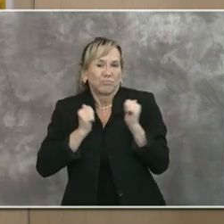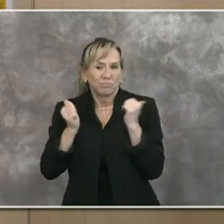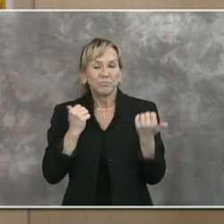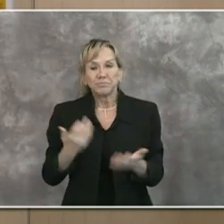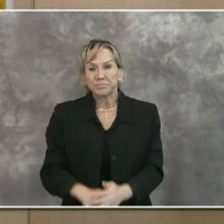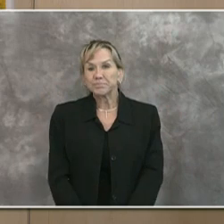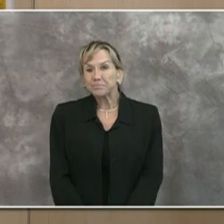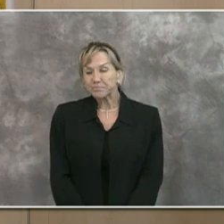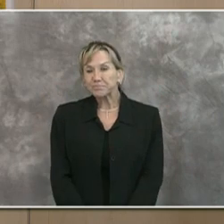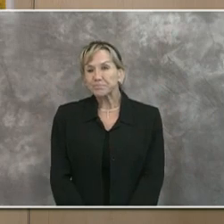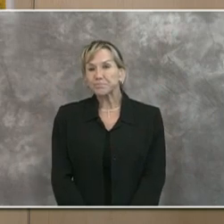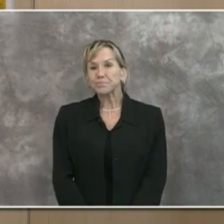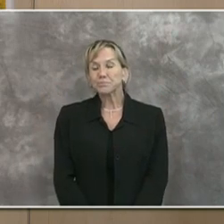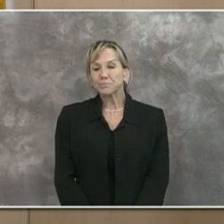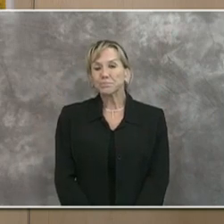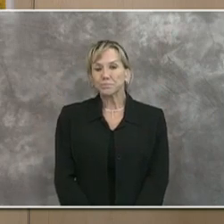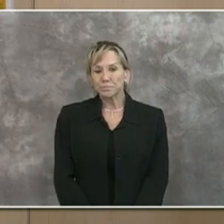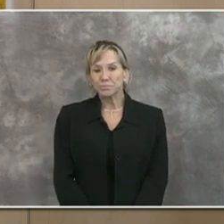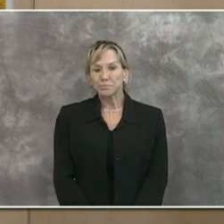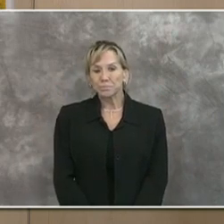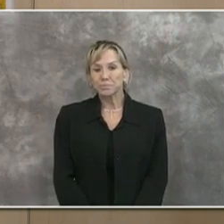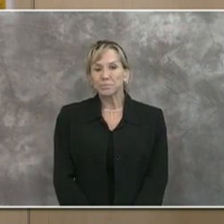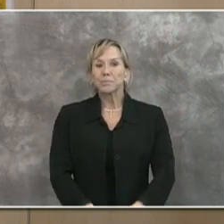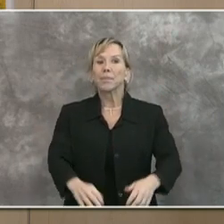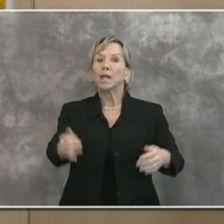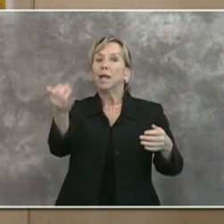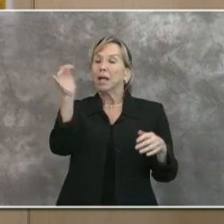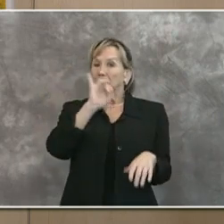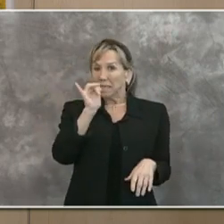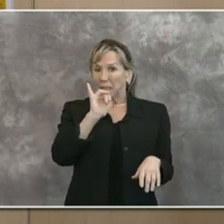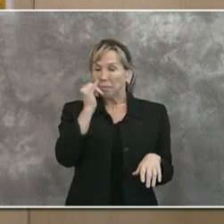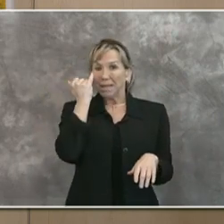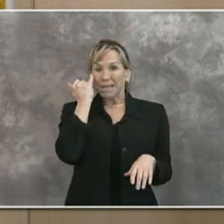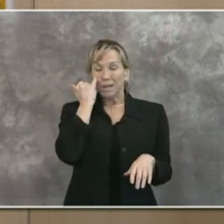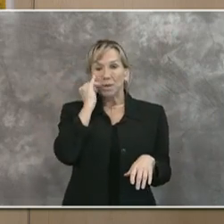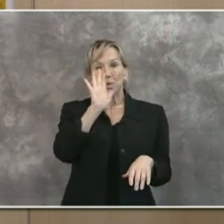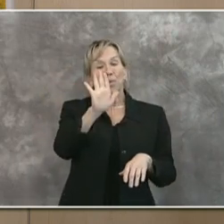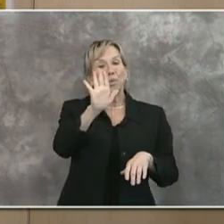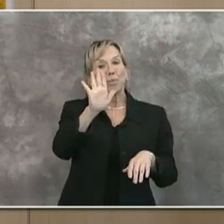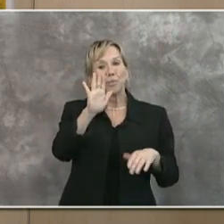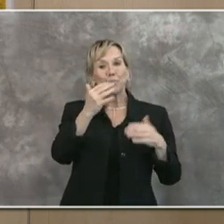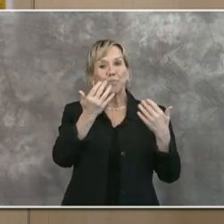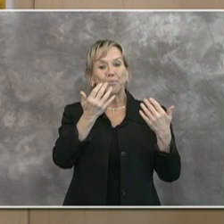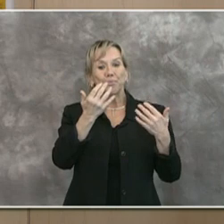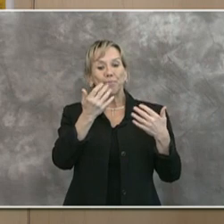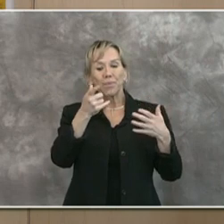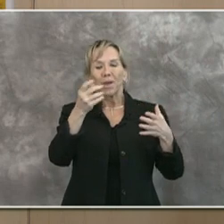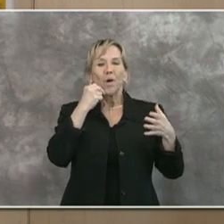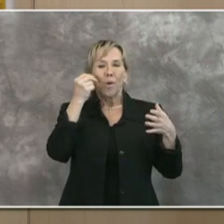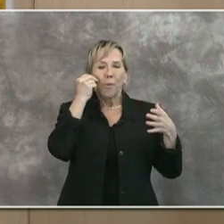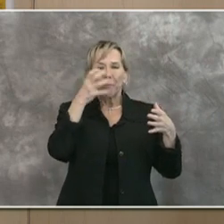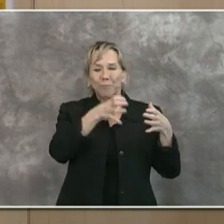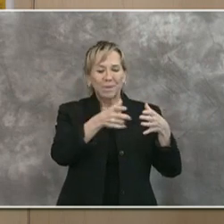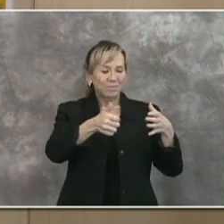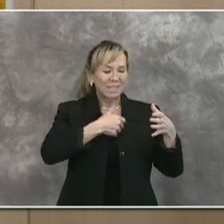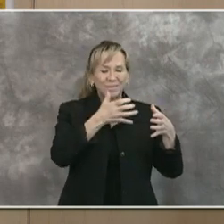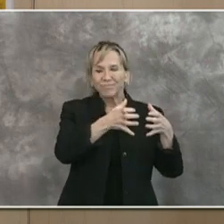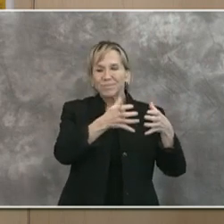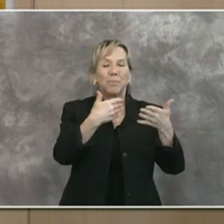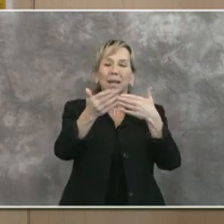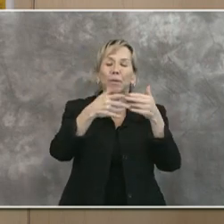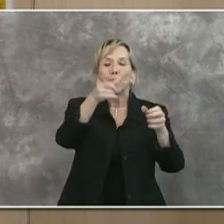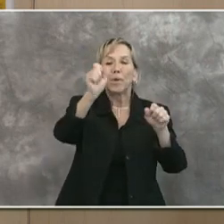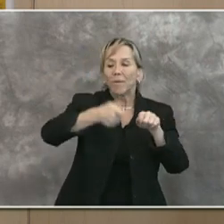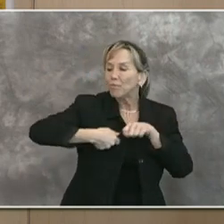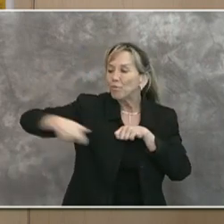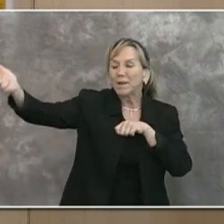activities. And also, if you have your household, certainly you could throw a Frisbee on the beach, but it really